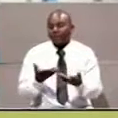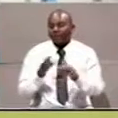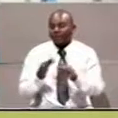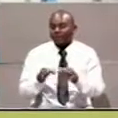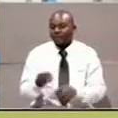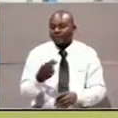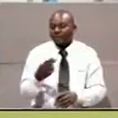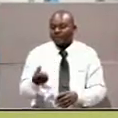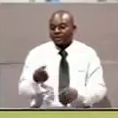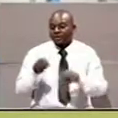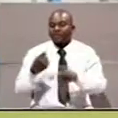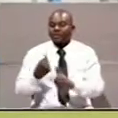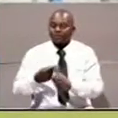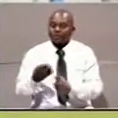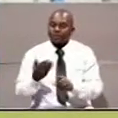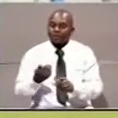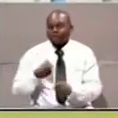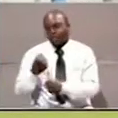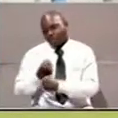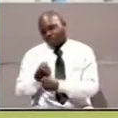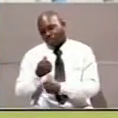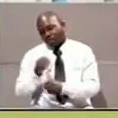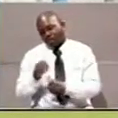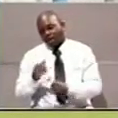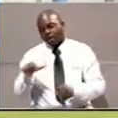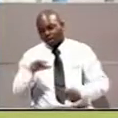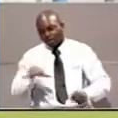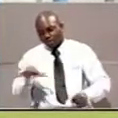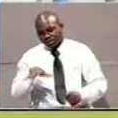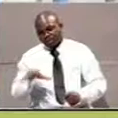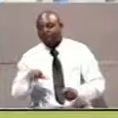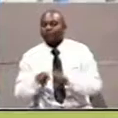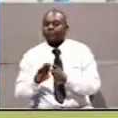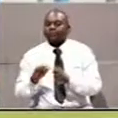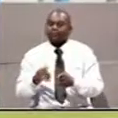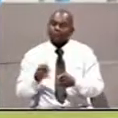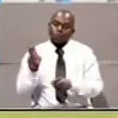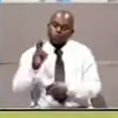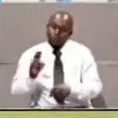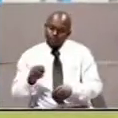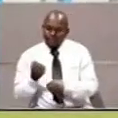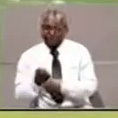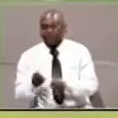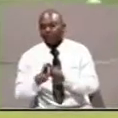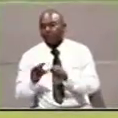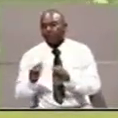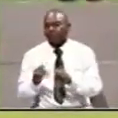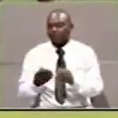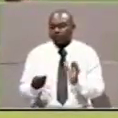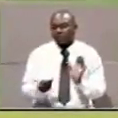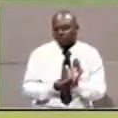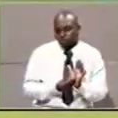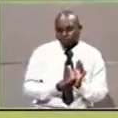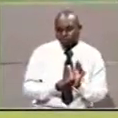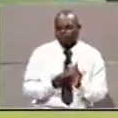26th this month to have worked on their grounds and re-inspection being done so that they can be considered